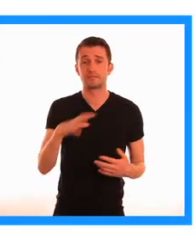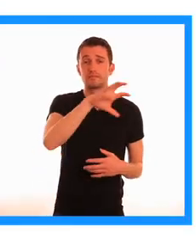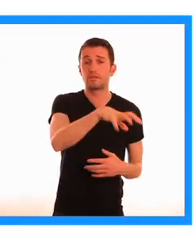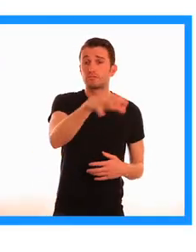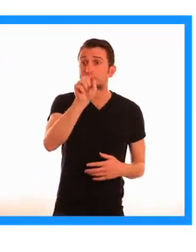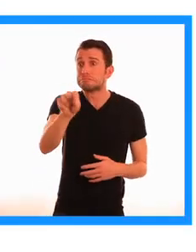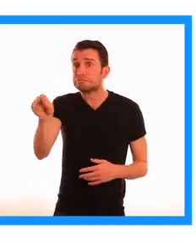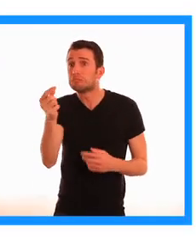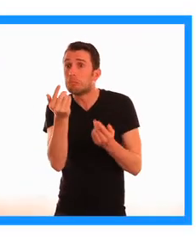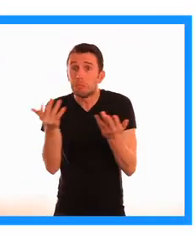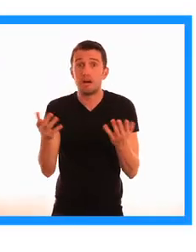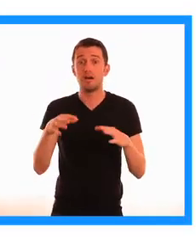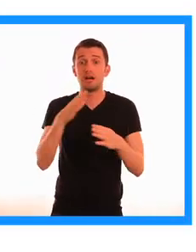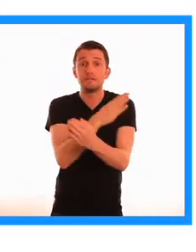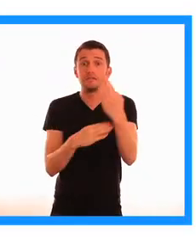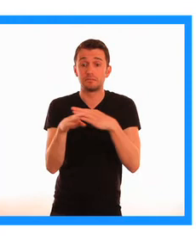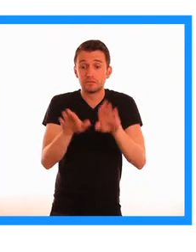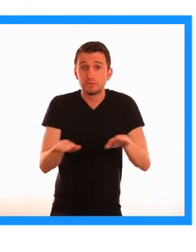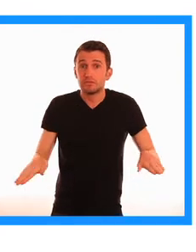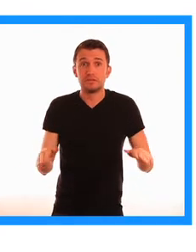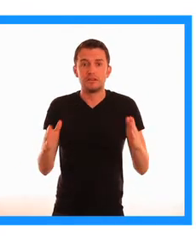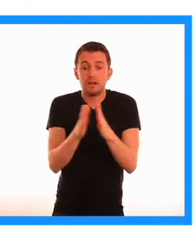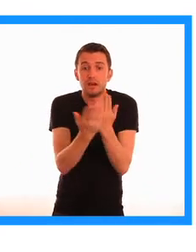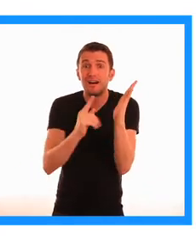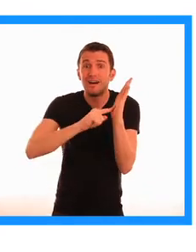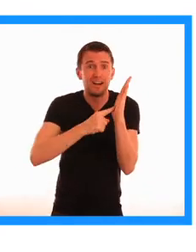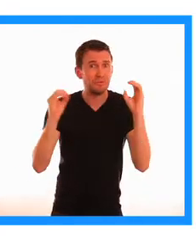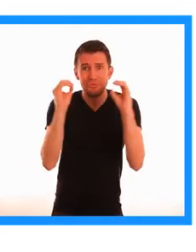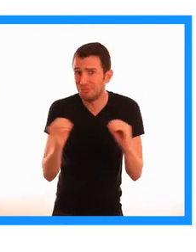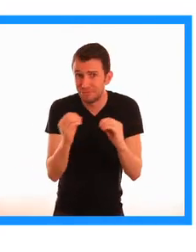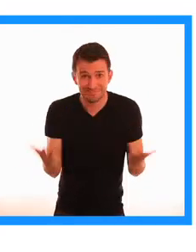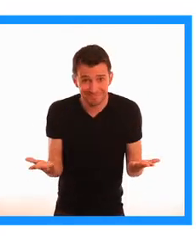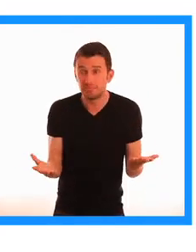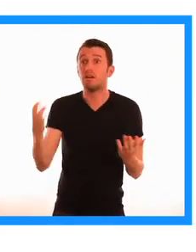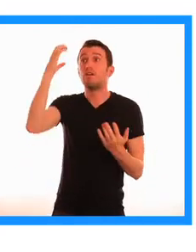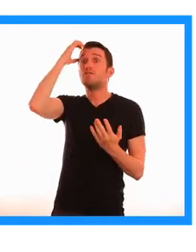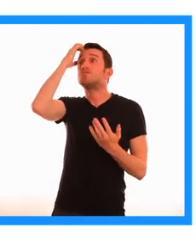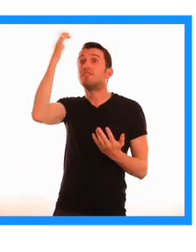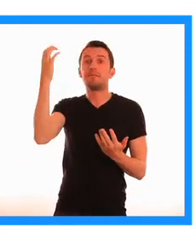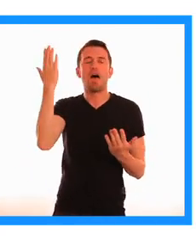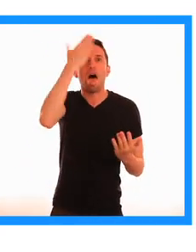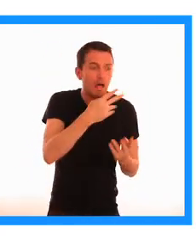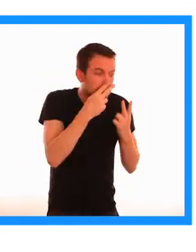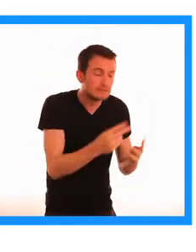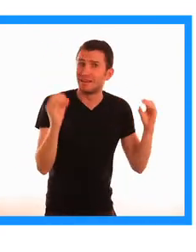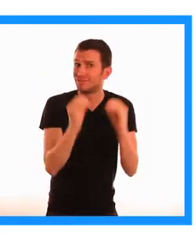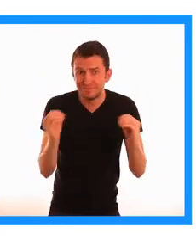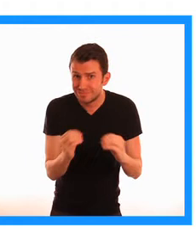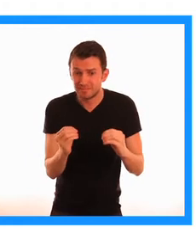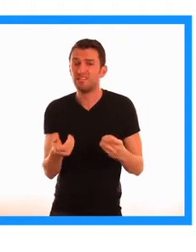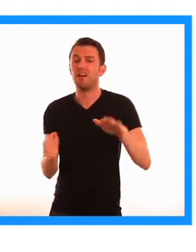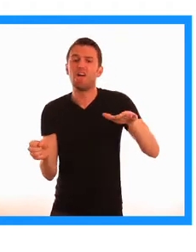In some societies, many children with disabilities are not even able to obtain an identity document. This renders them invisible to officialdom